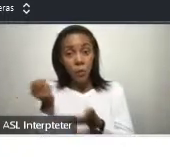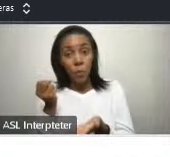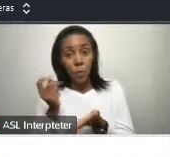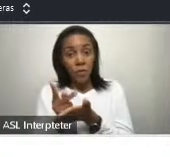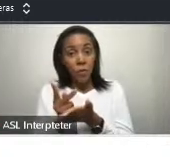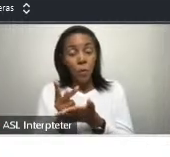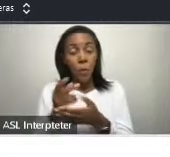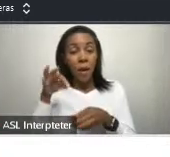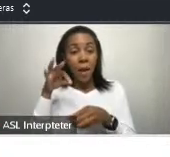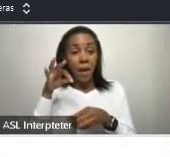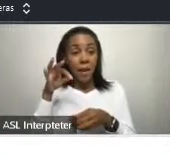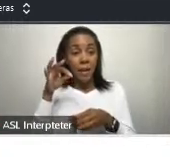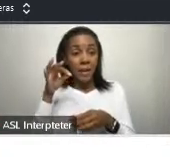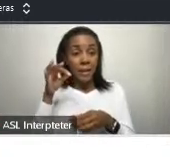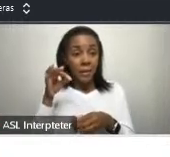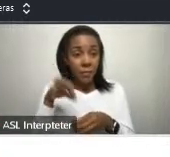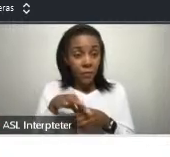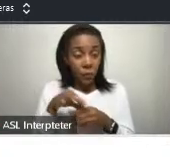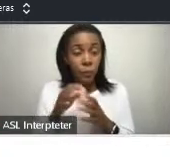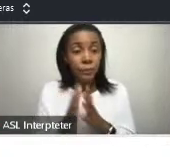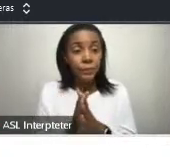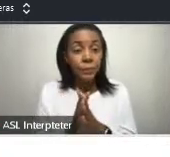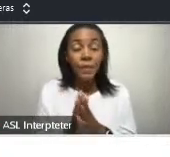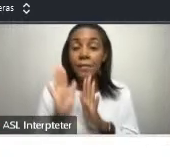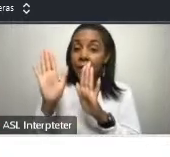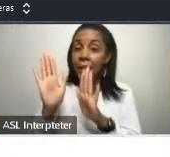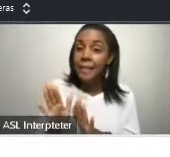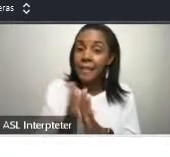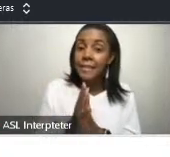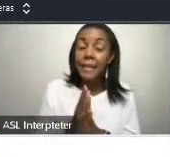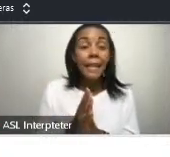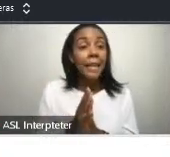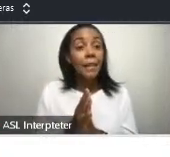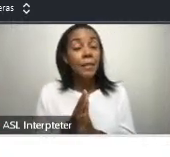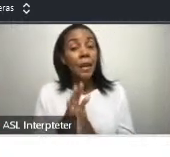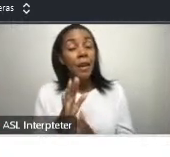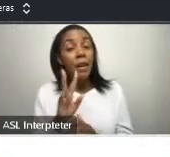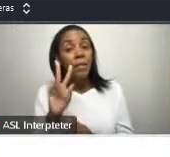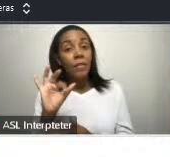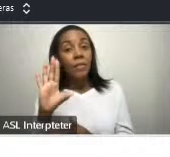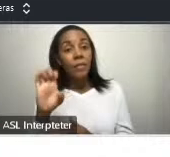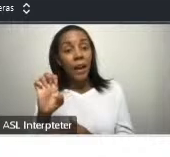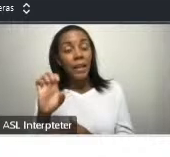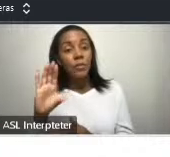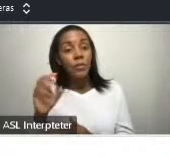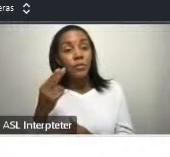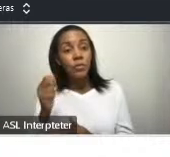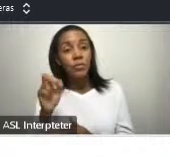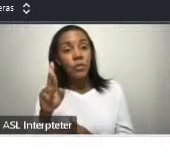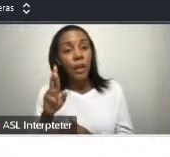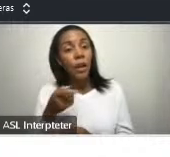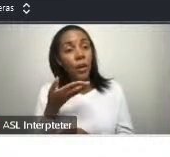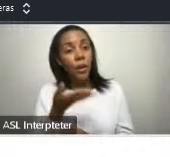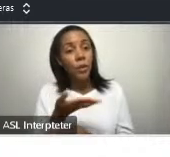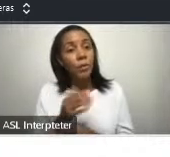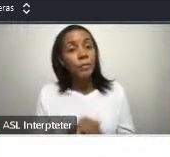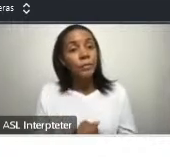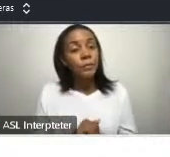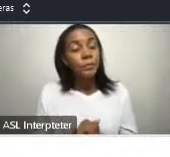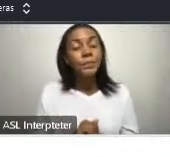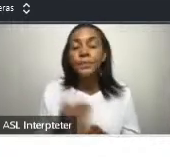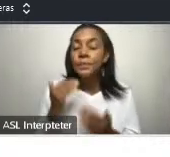both staff and the Land Use Control Board. Fantastic. Councilwoman Vice Chair Swearingen, you have the floor. Thank you very